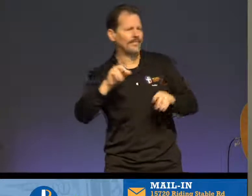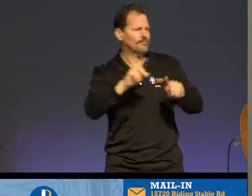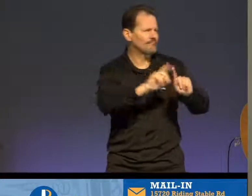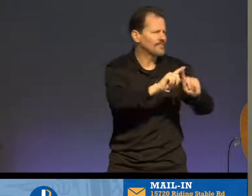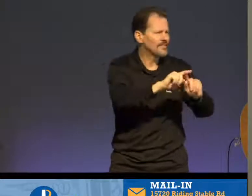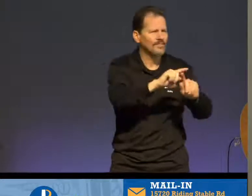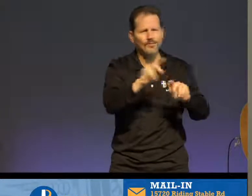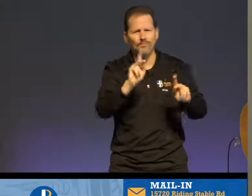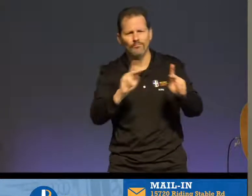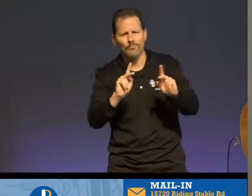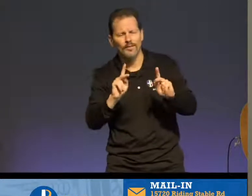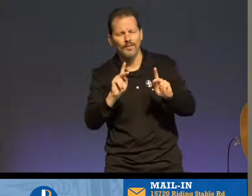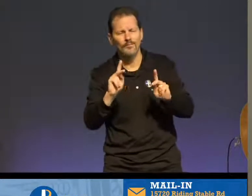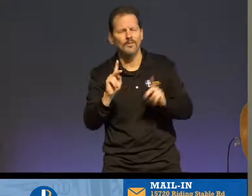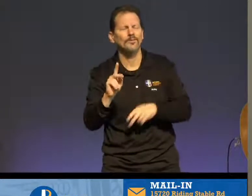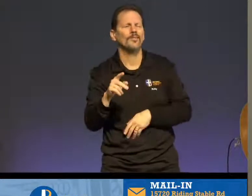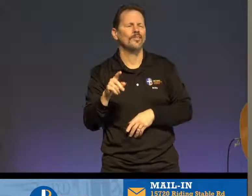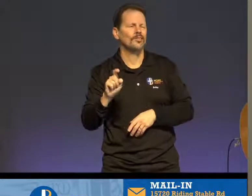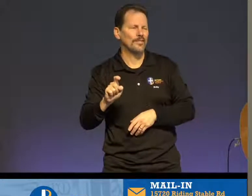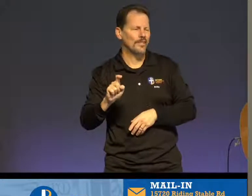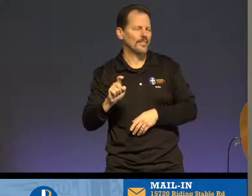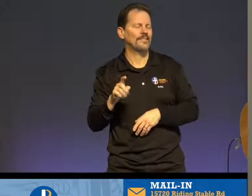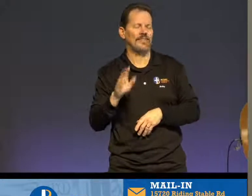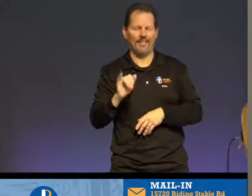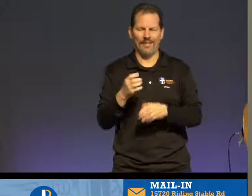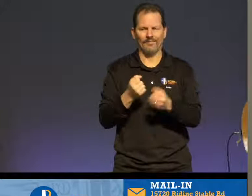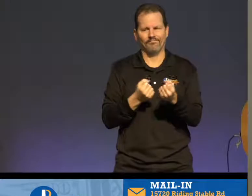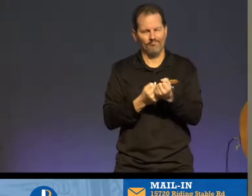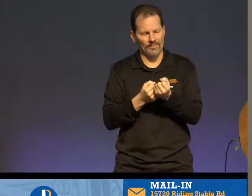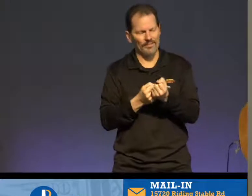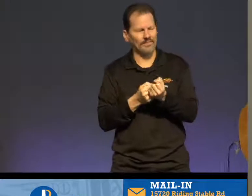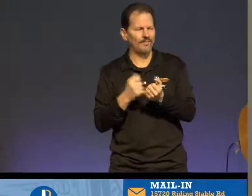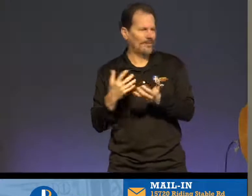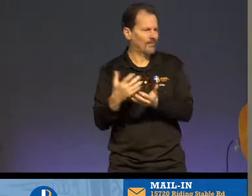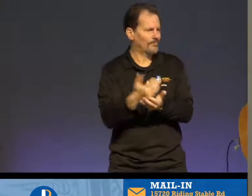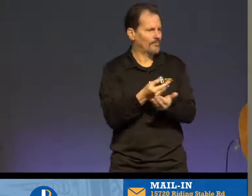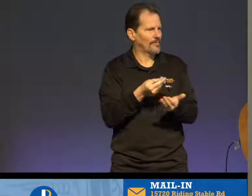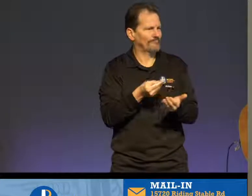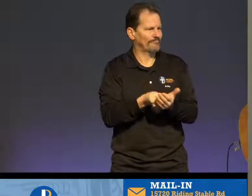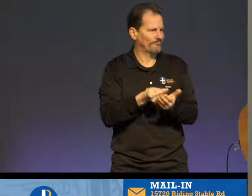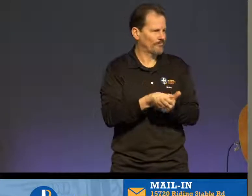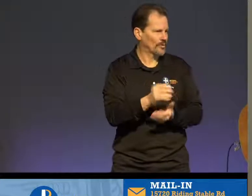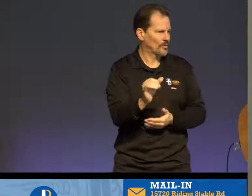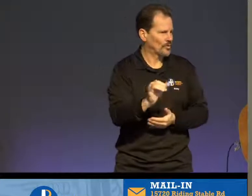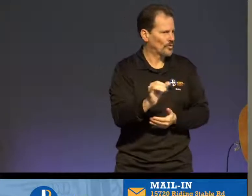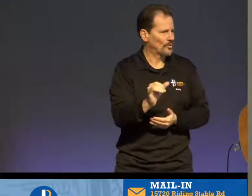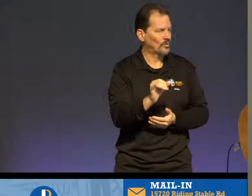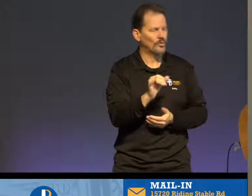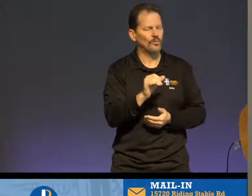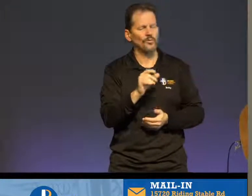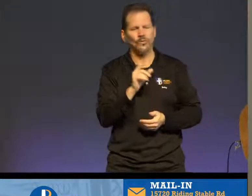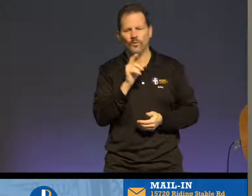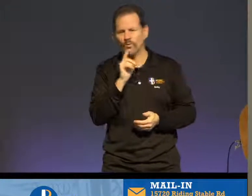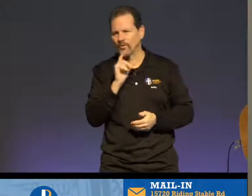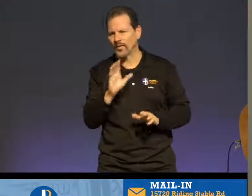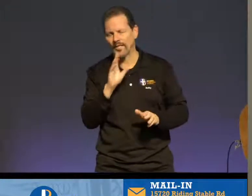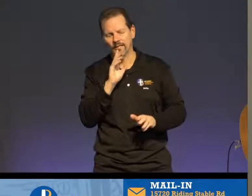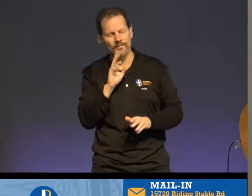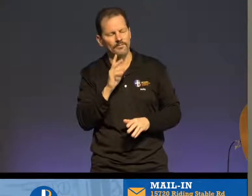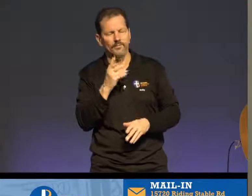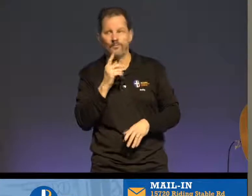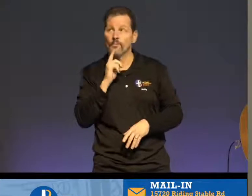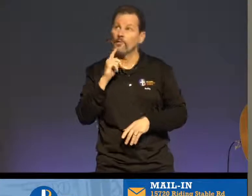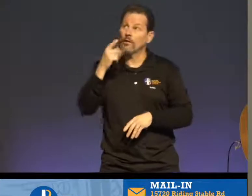give. And so it's just such a huge portion of this church doing the work that God's called us to